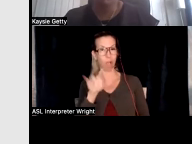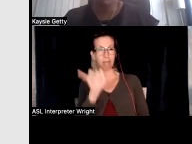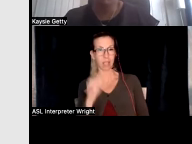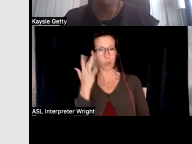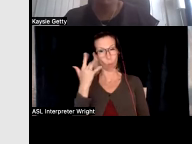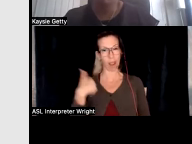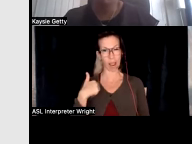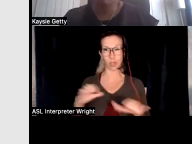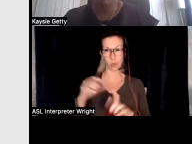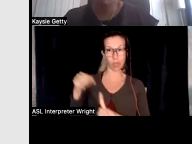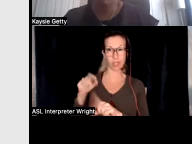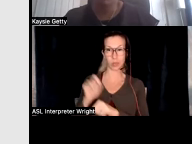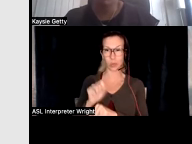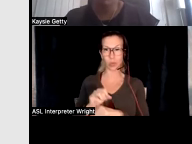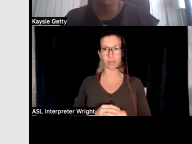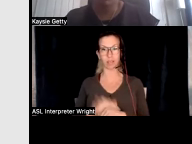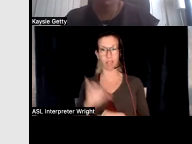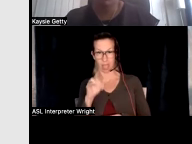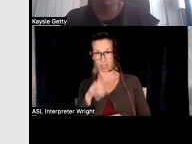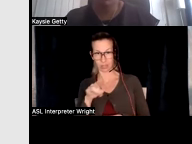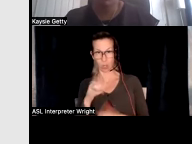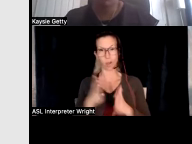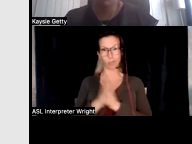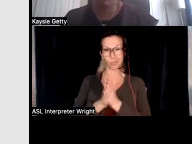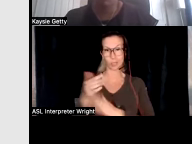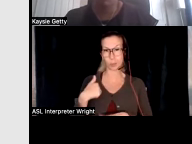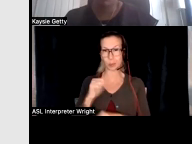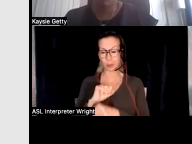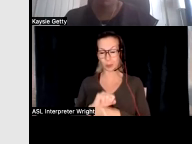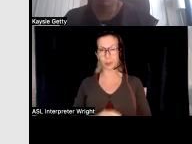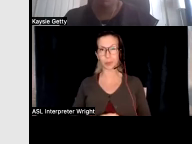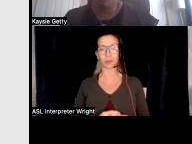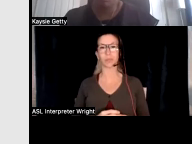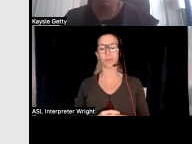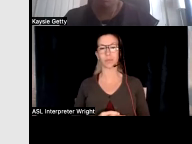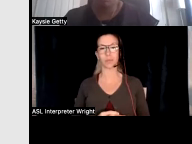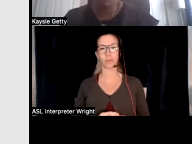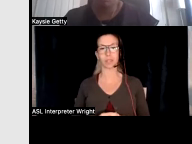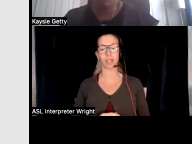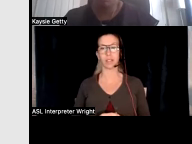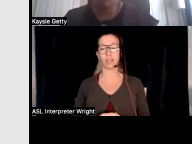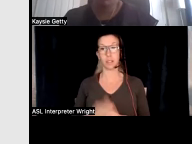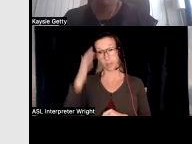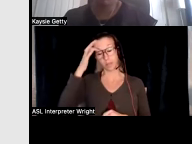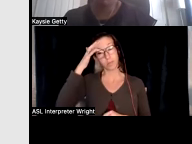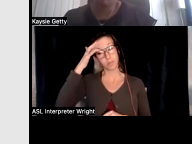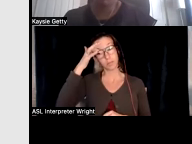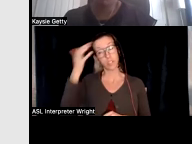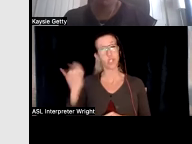This is, you know, what drives me to do this work. So I think, you know, just having these called out